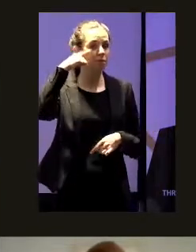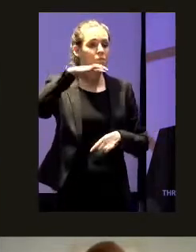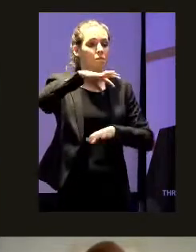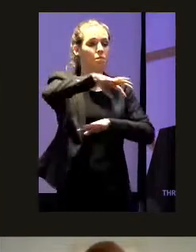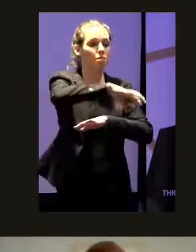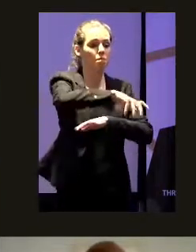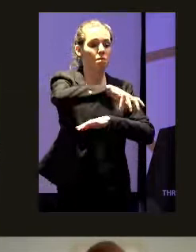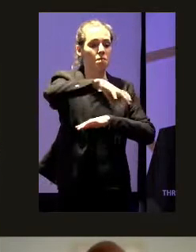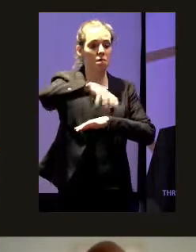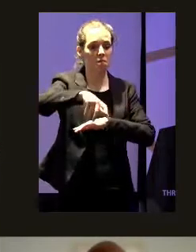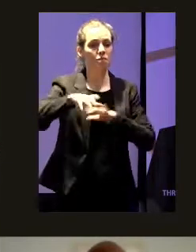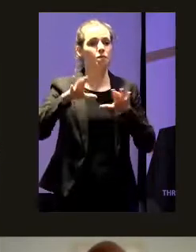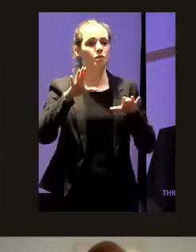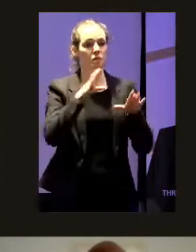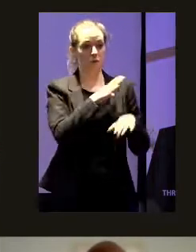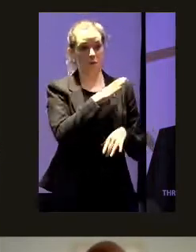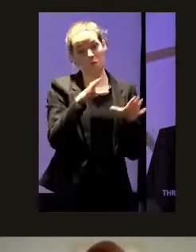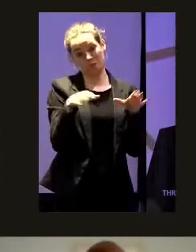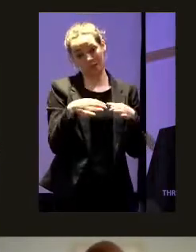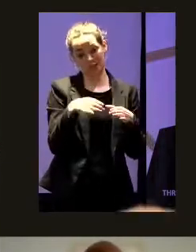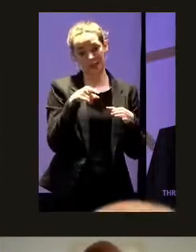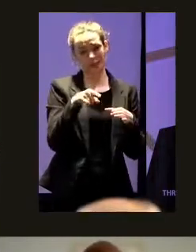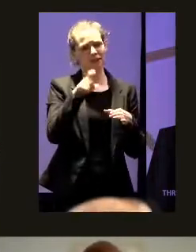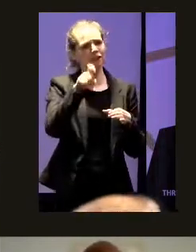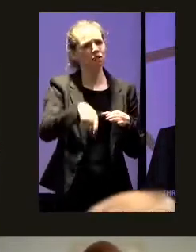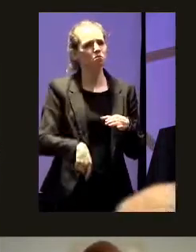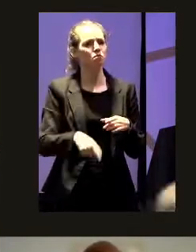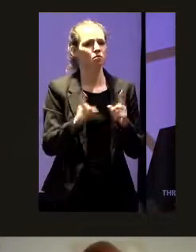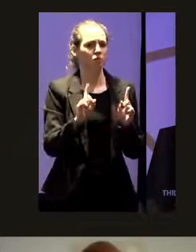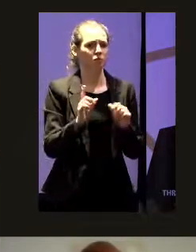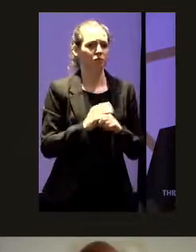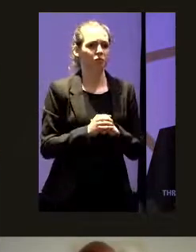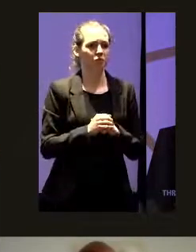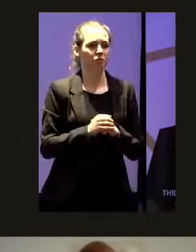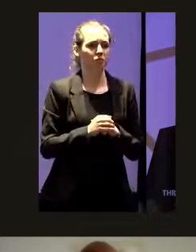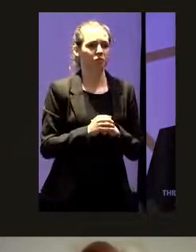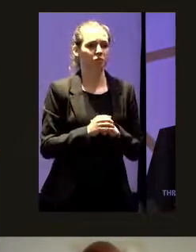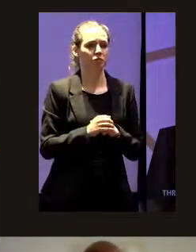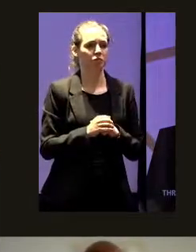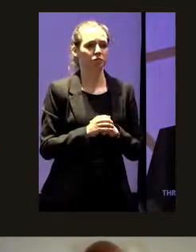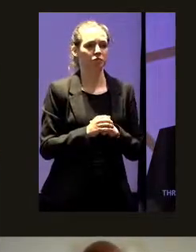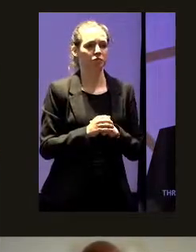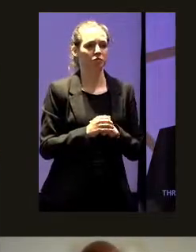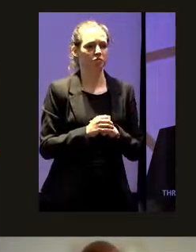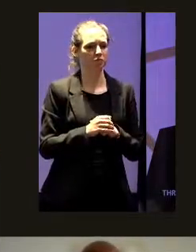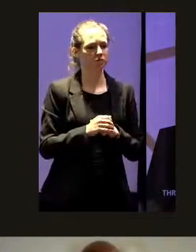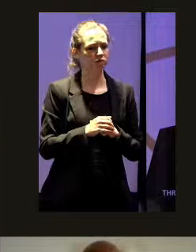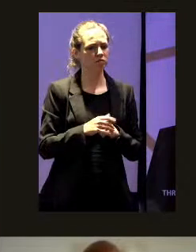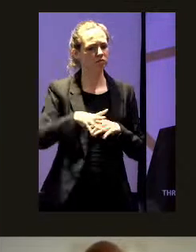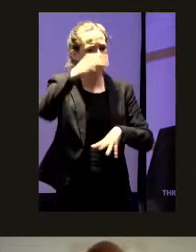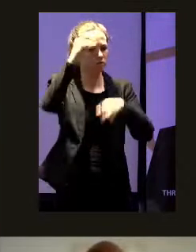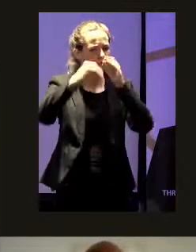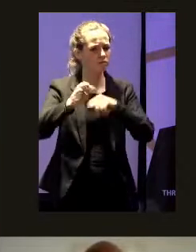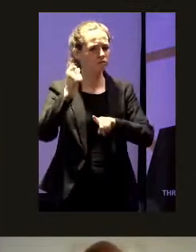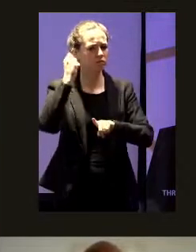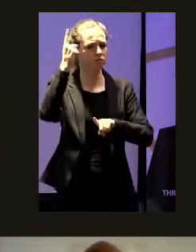committees must be able to get closer in understanding our responsibility in terms